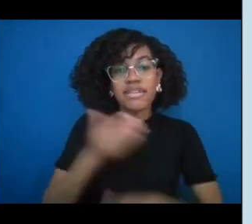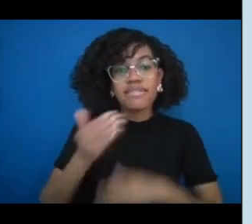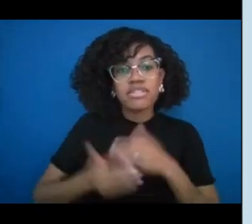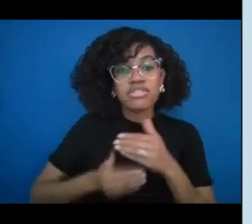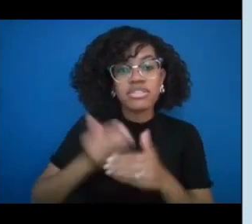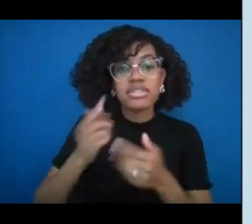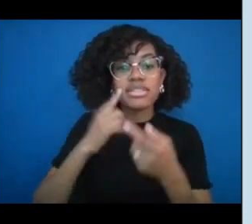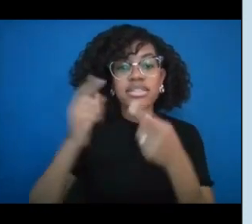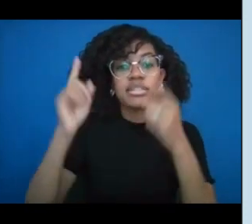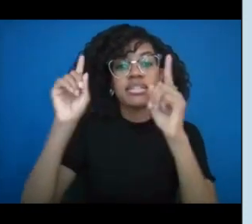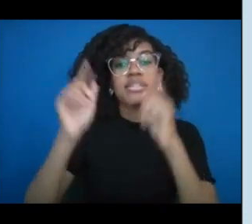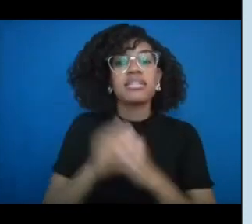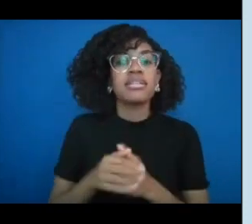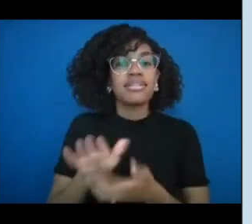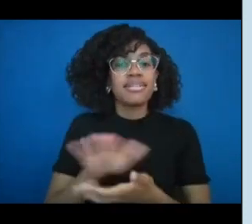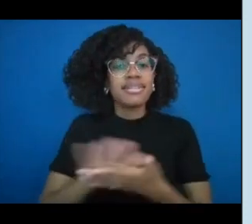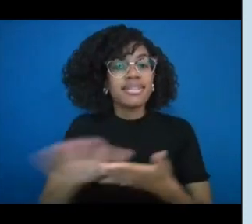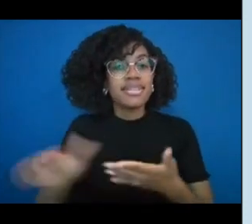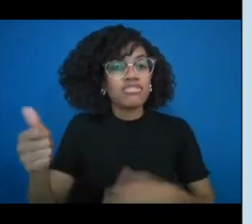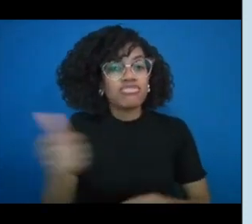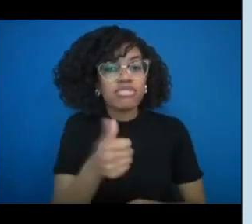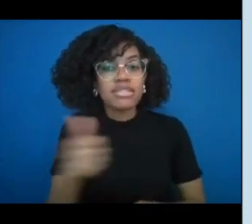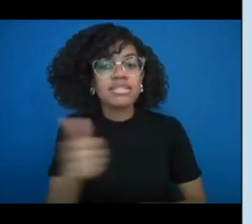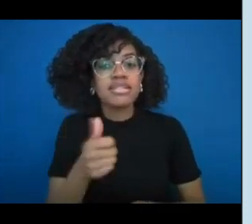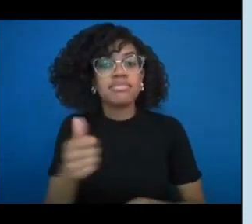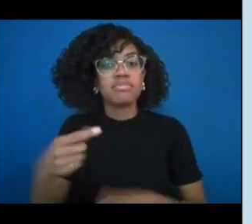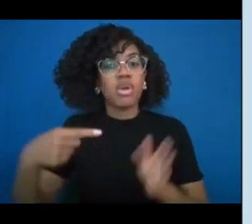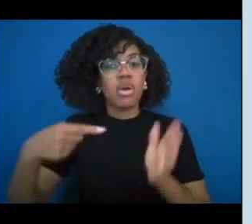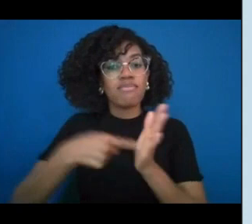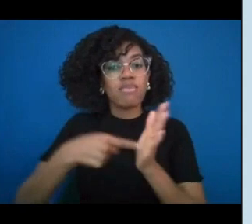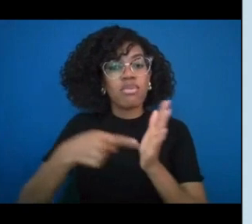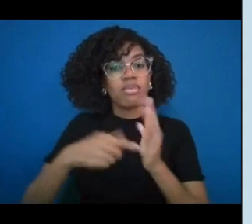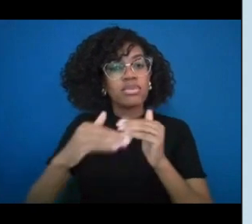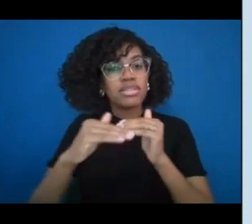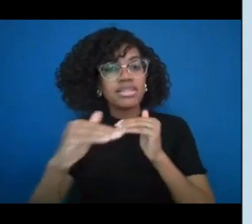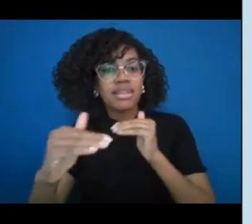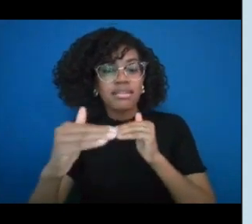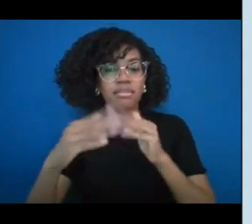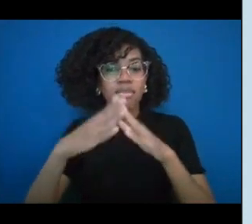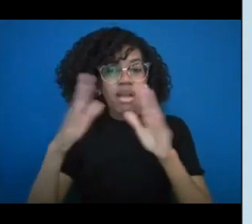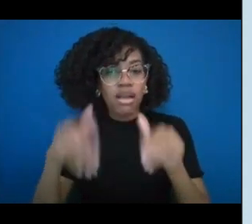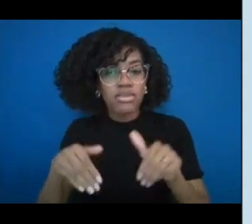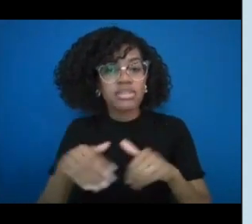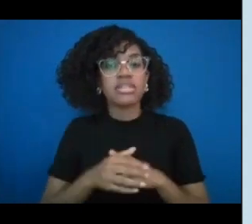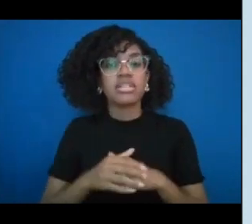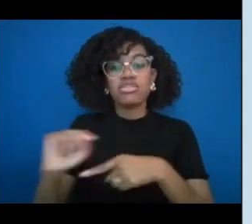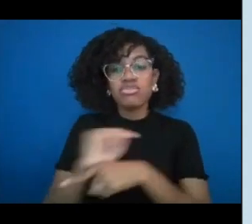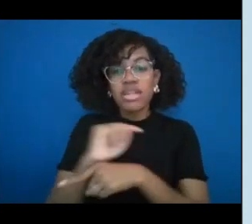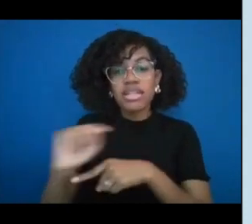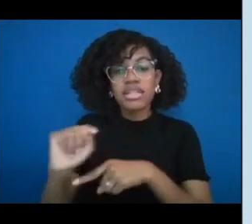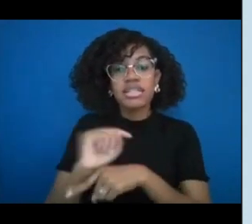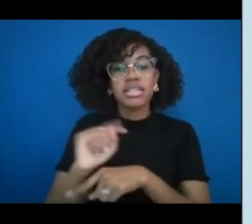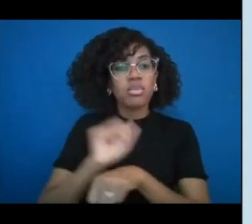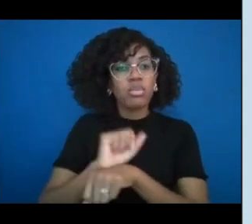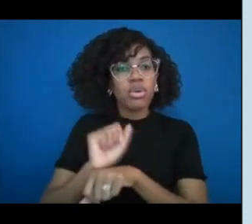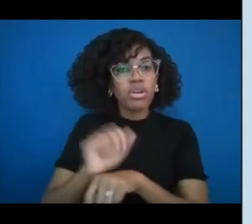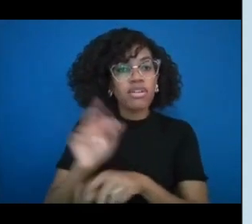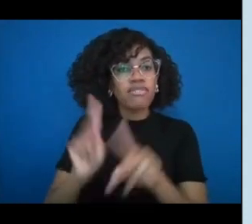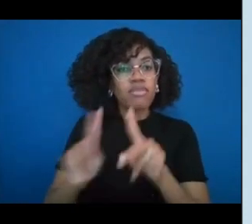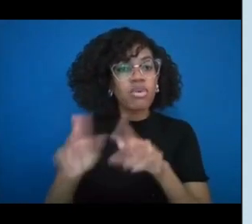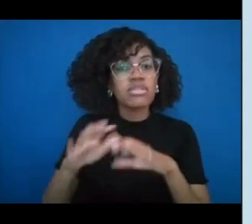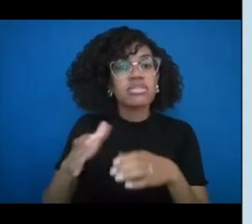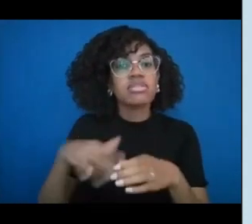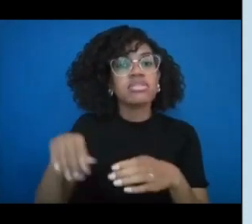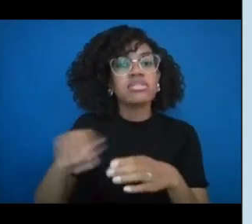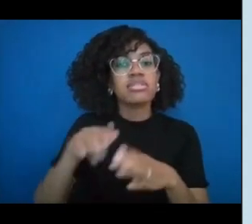remediation and reduction of legacy pollution, and the development of critical clean water and wastewater infrastructure.